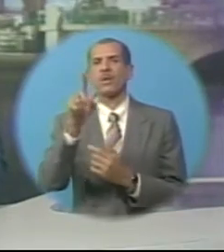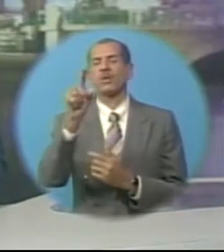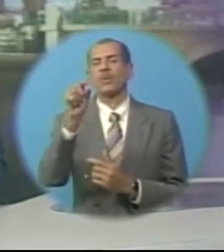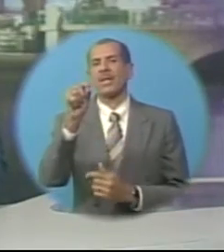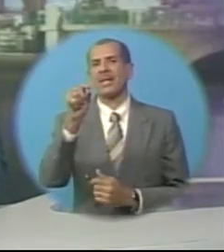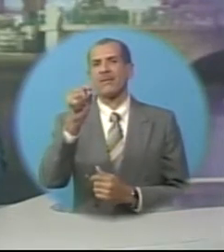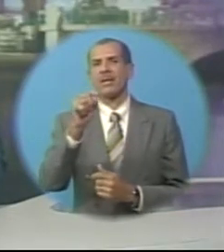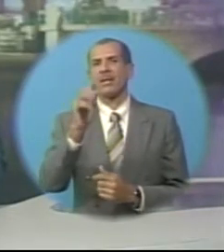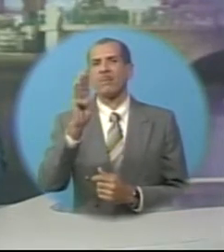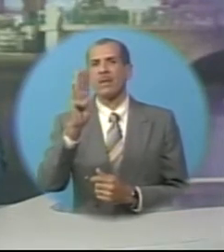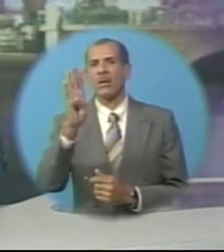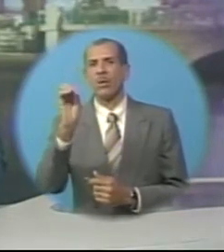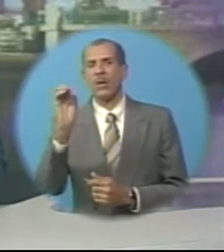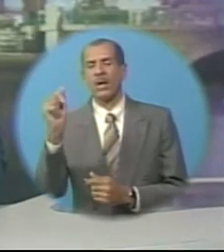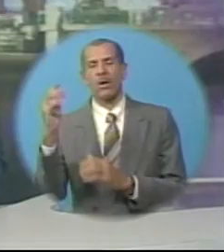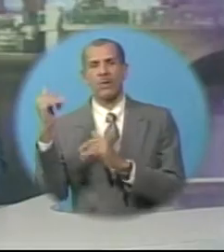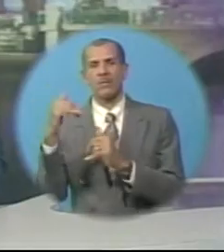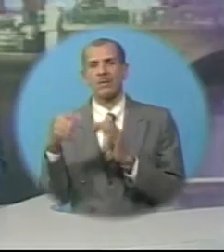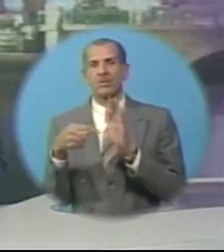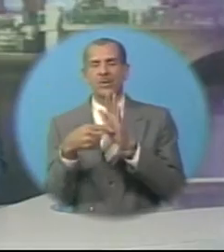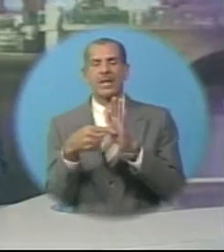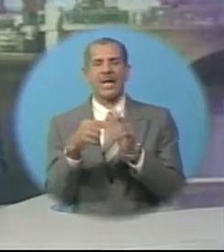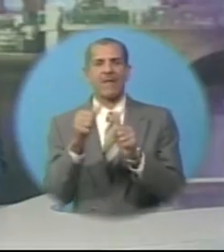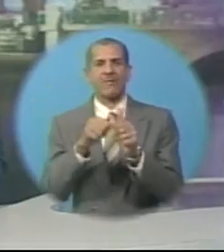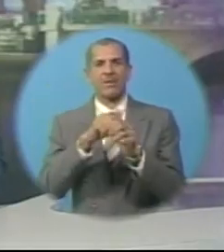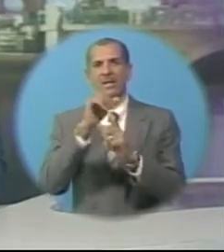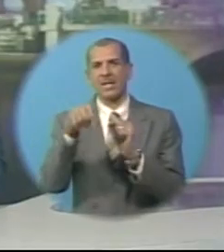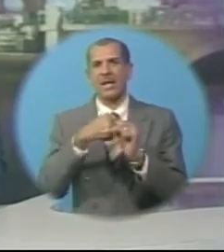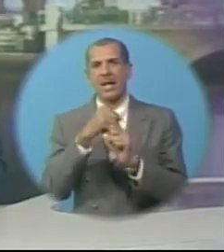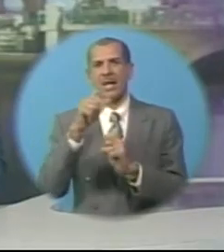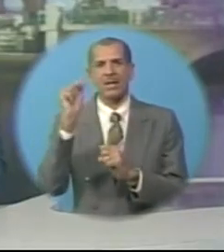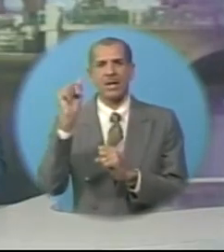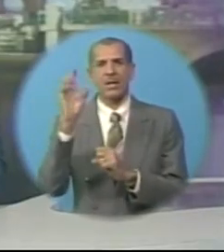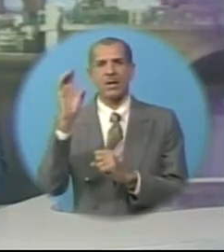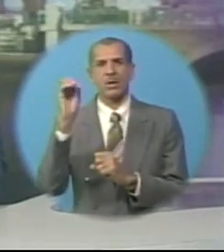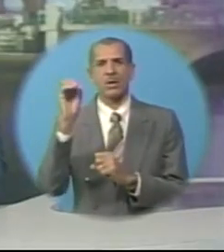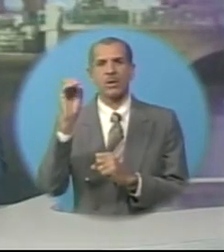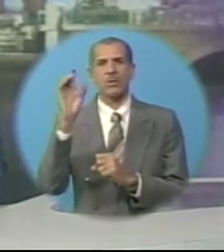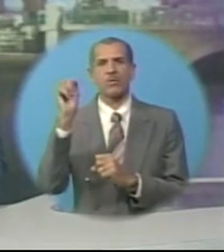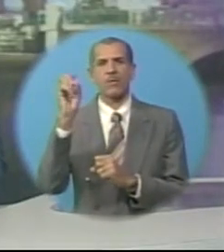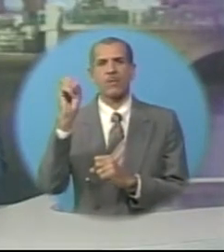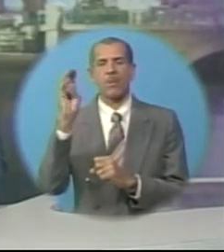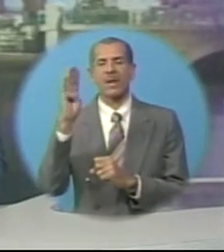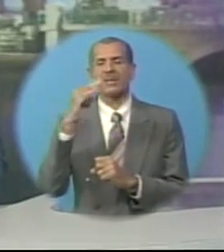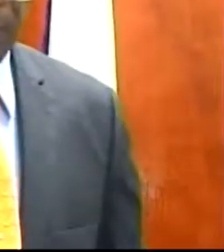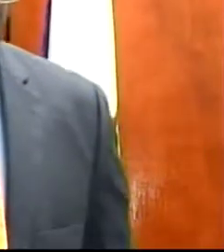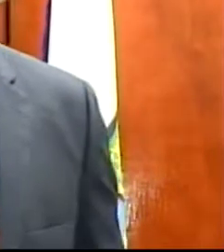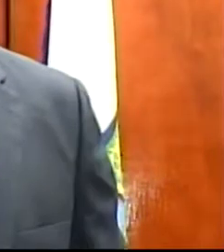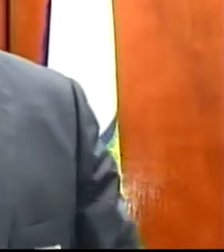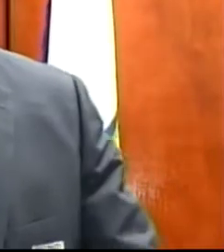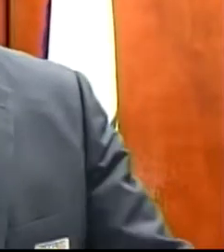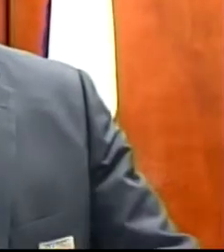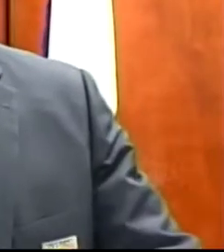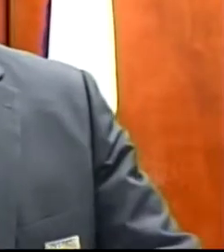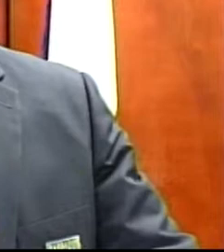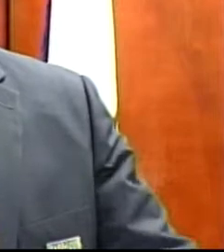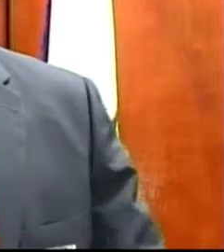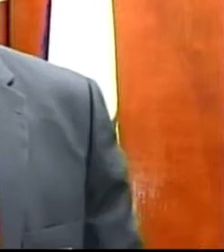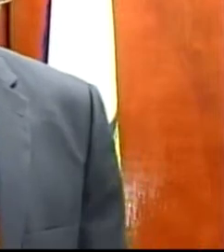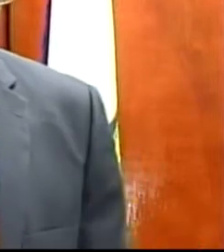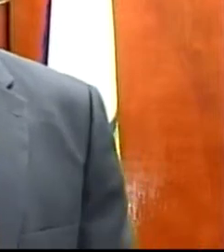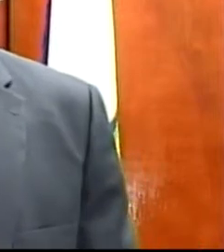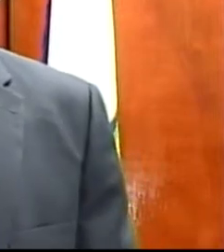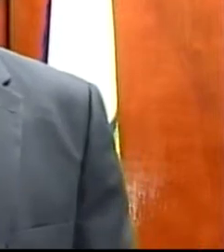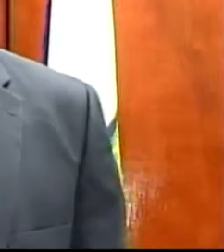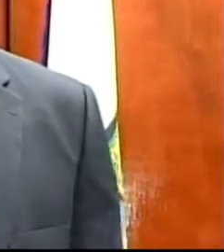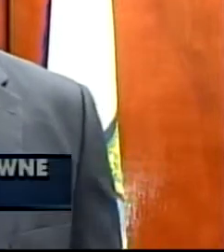BOA hopes to stage the event annually. Lieutenant Colonel Trevor Brown is the chairman. As you know, we're celebrating our 50th anniversary this